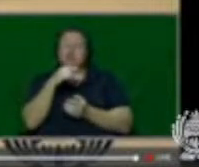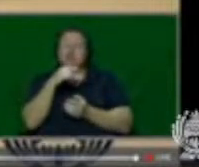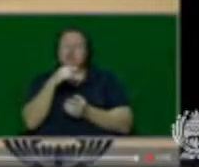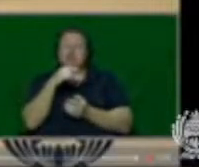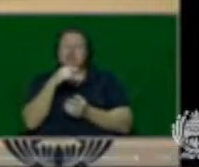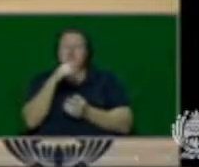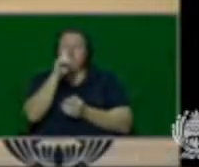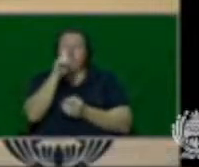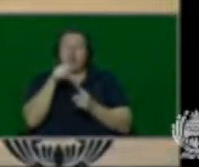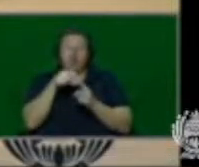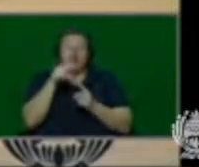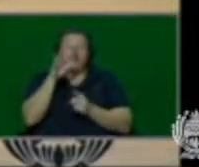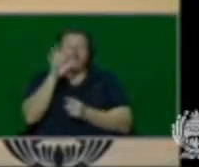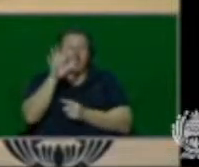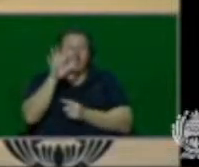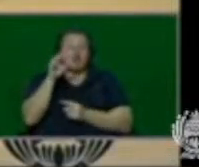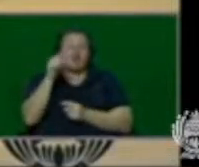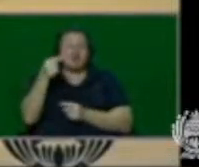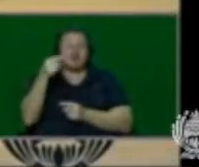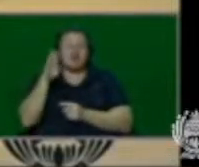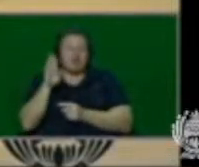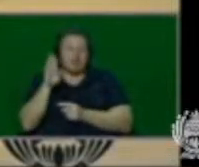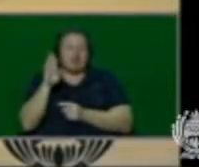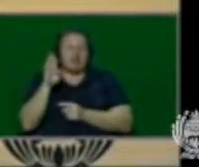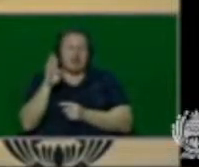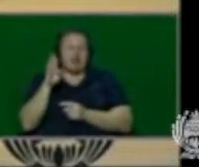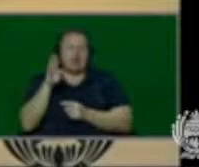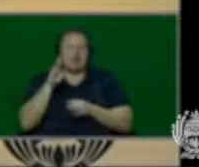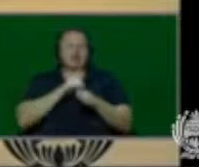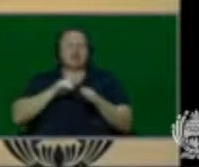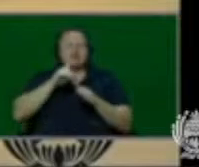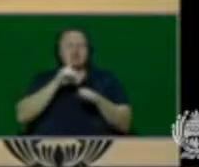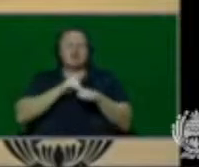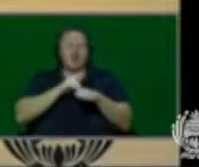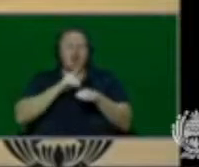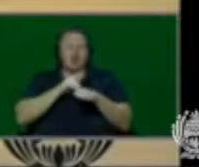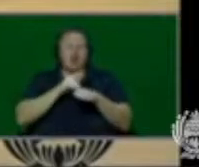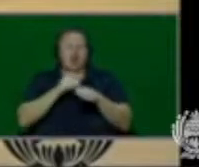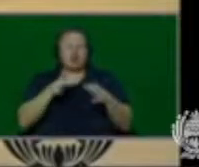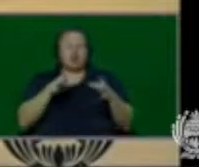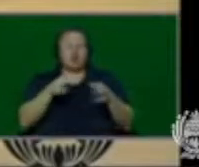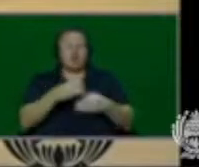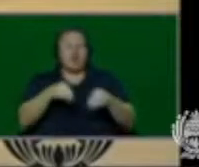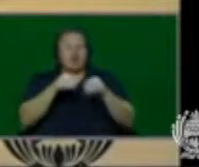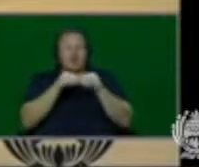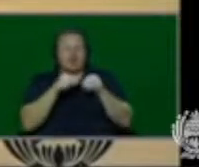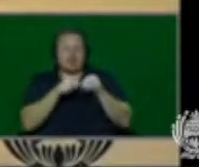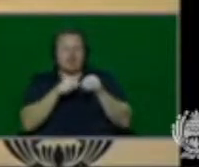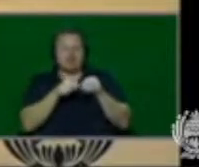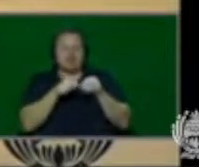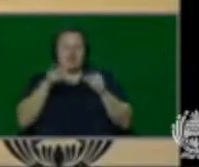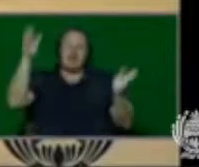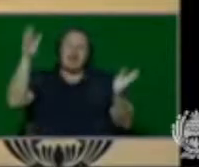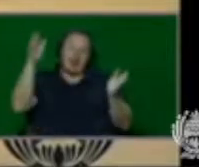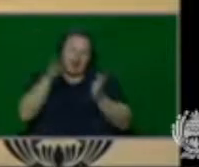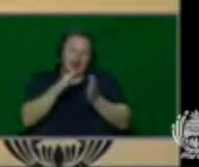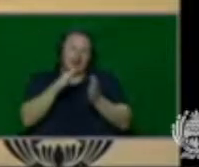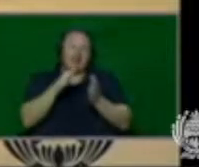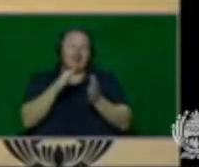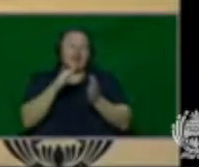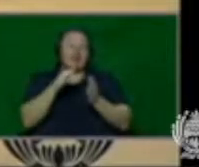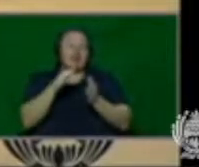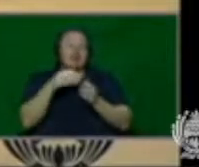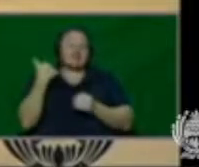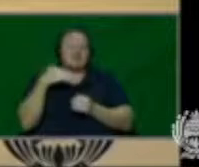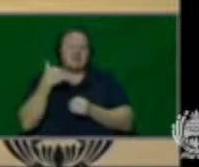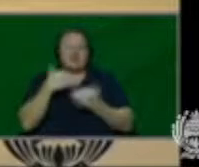Gigabyte data bundle has declined by 51%, allowing individuals and small businesses to access more affordable